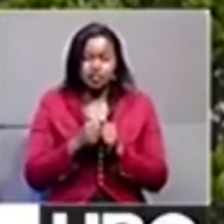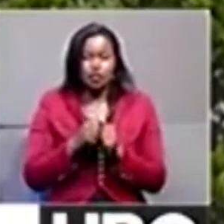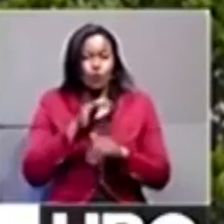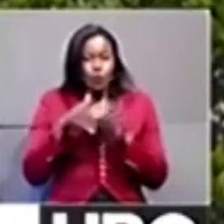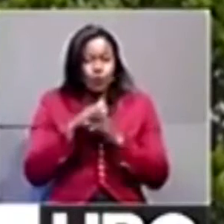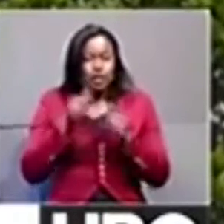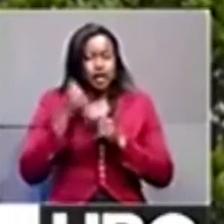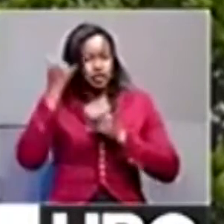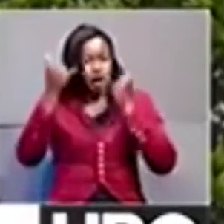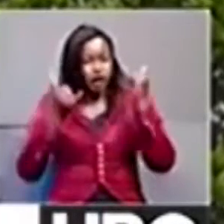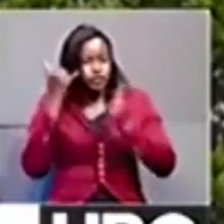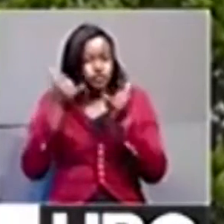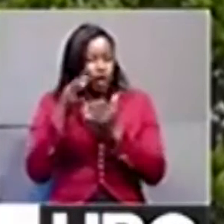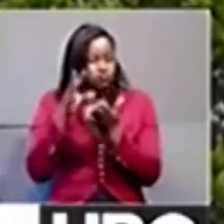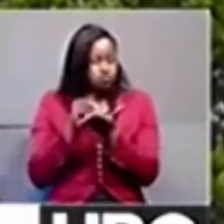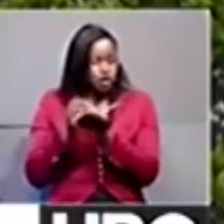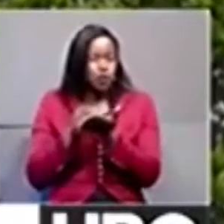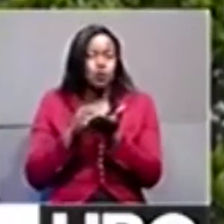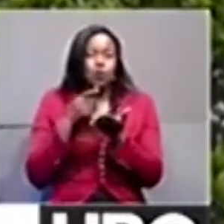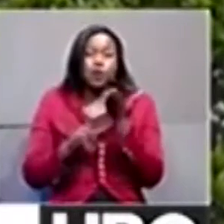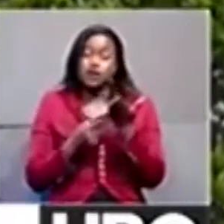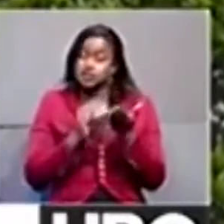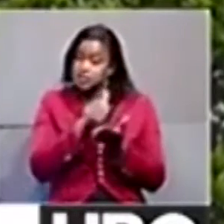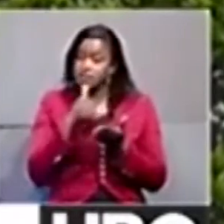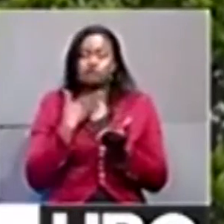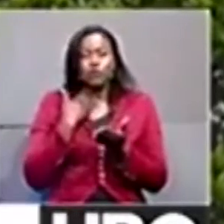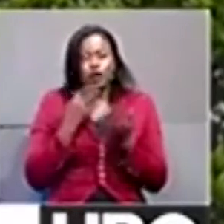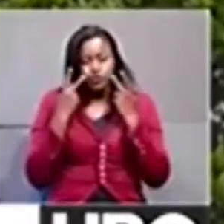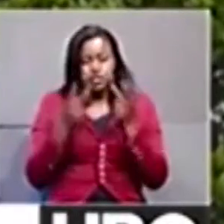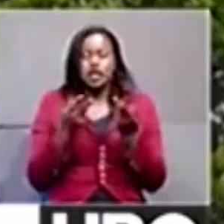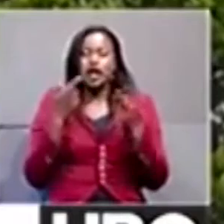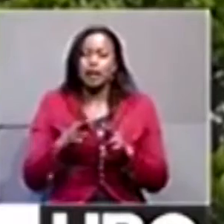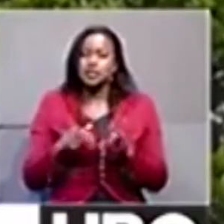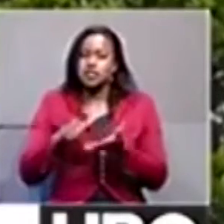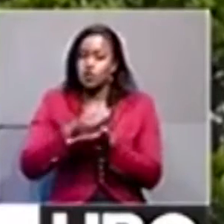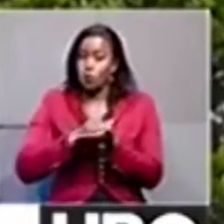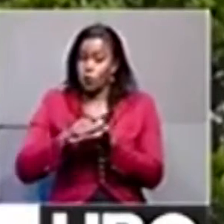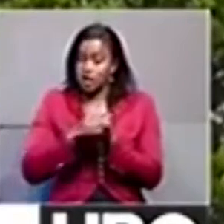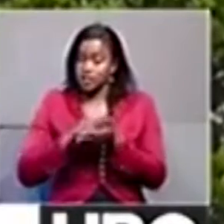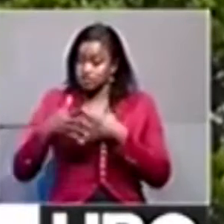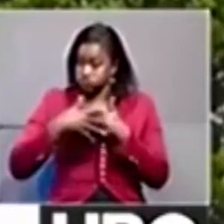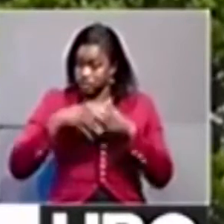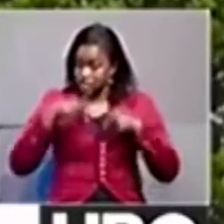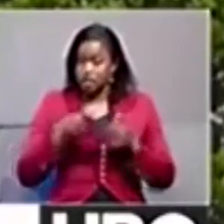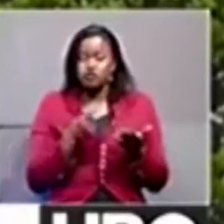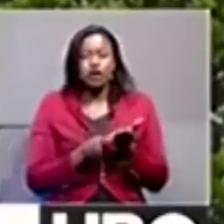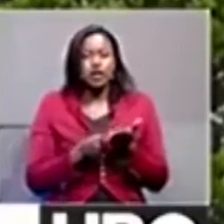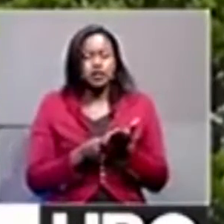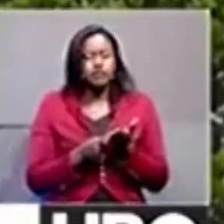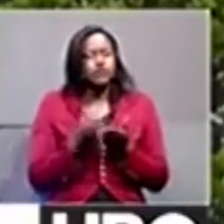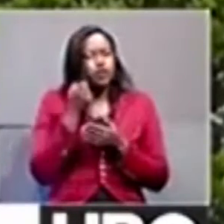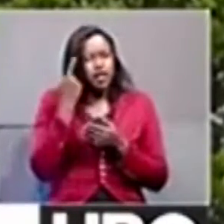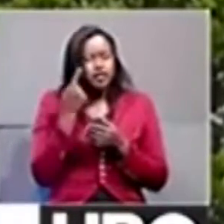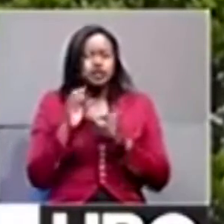views about what they would want to see, you know, happen in the organic industry in Uganda. We are cognizant of the fact that the